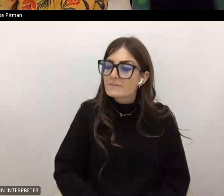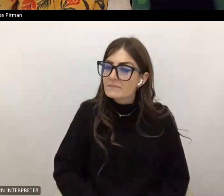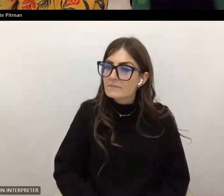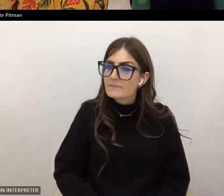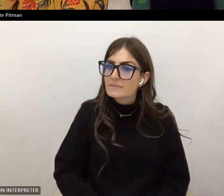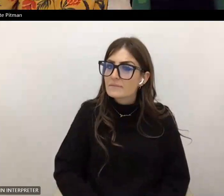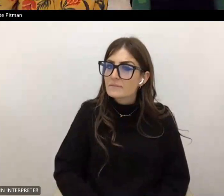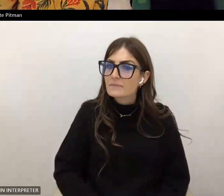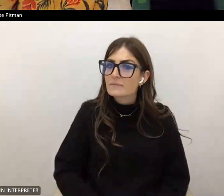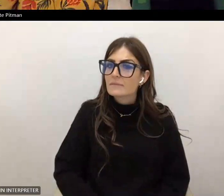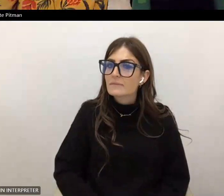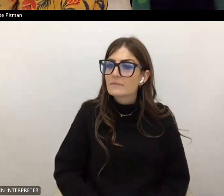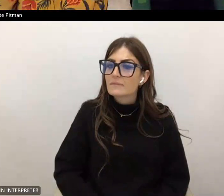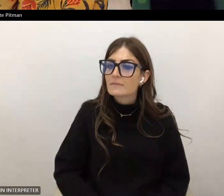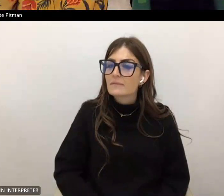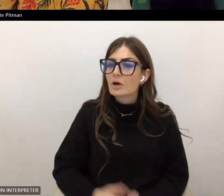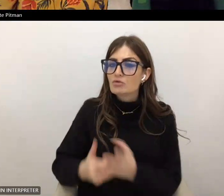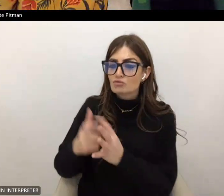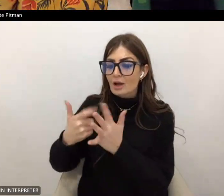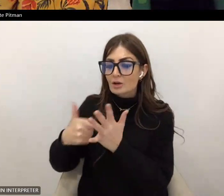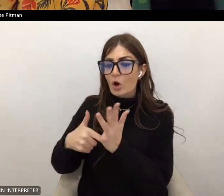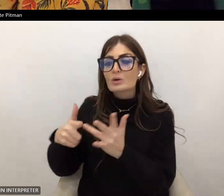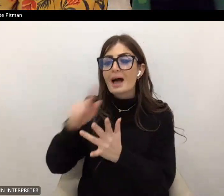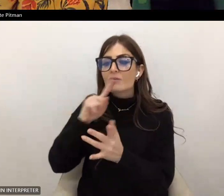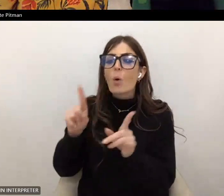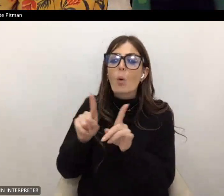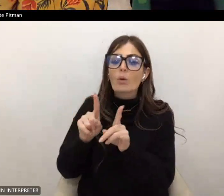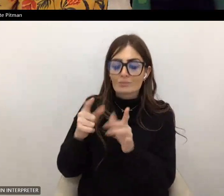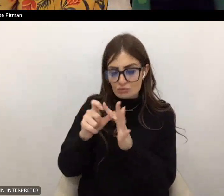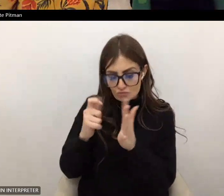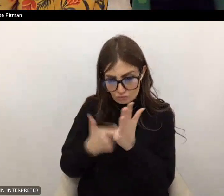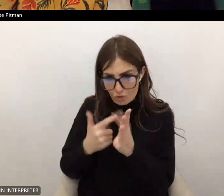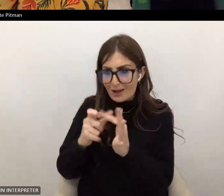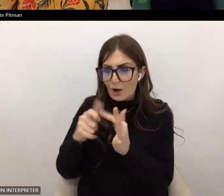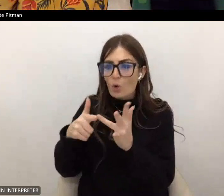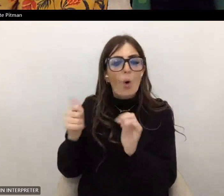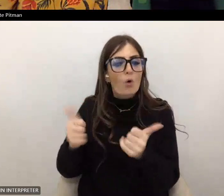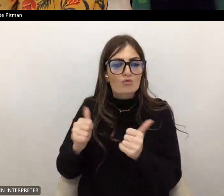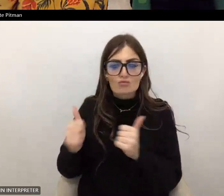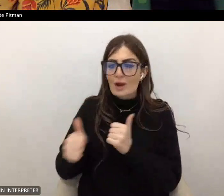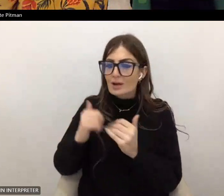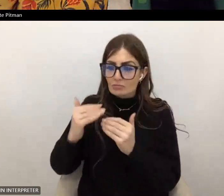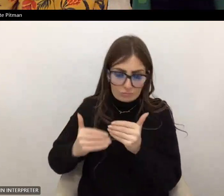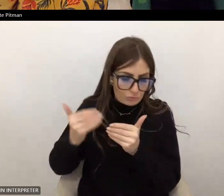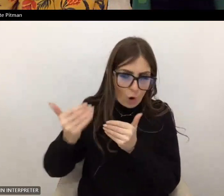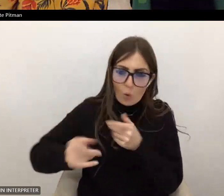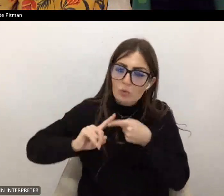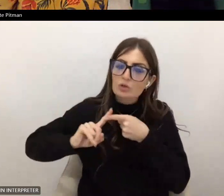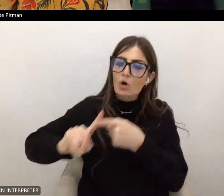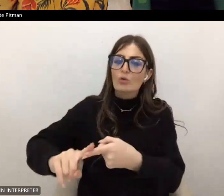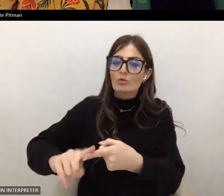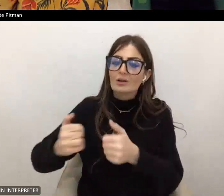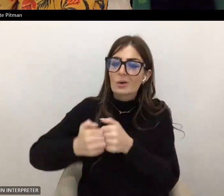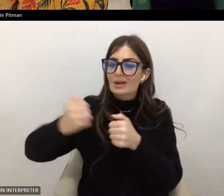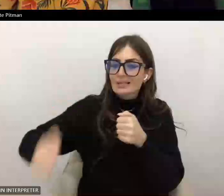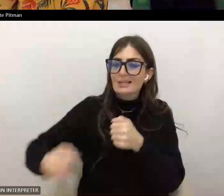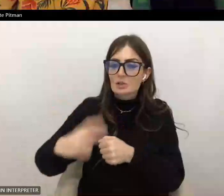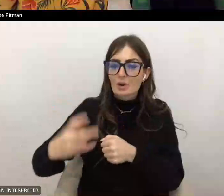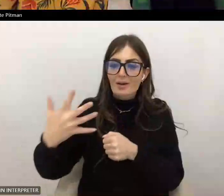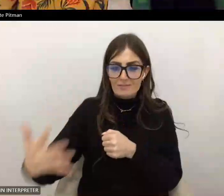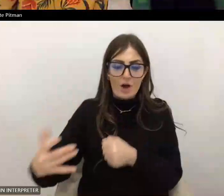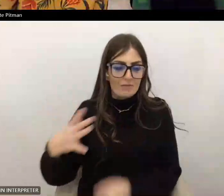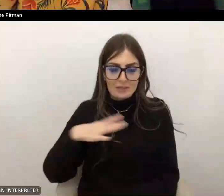RADOs have all been rolled over, so their funding extends into 2025. And